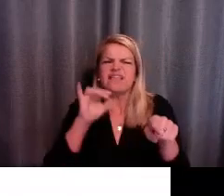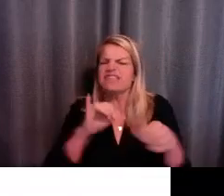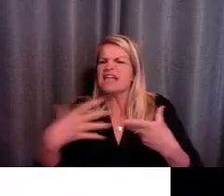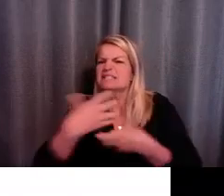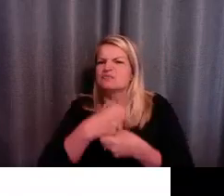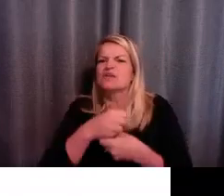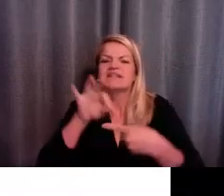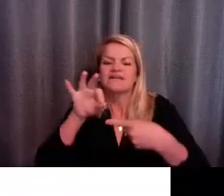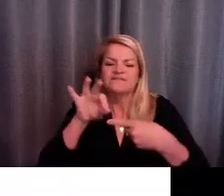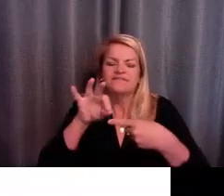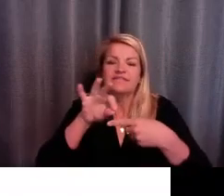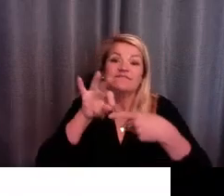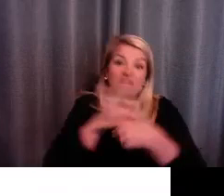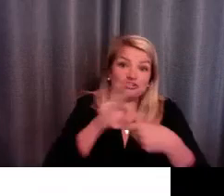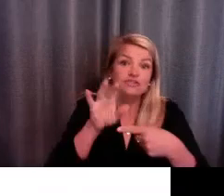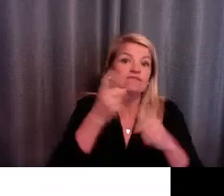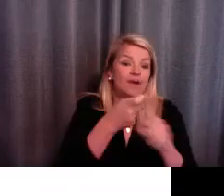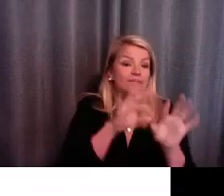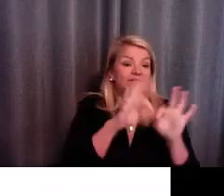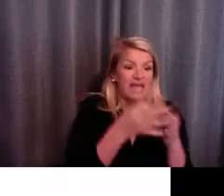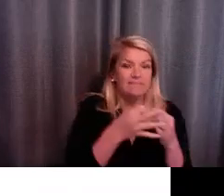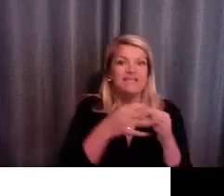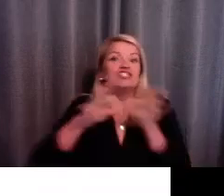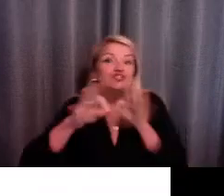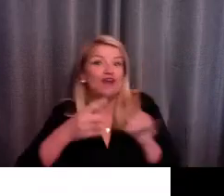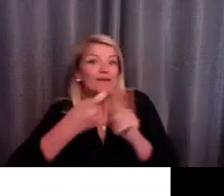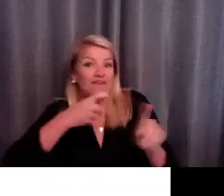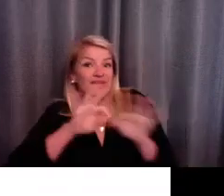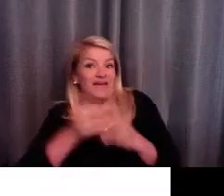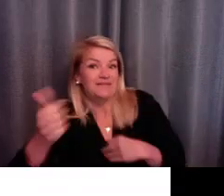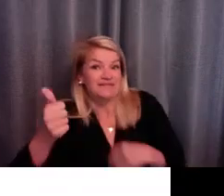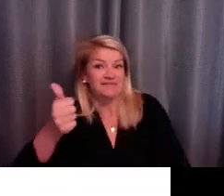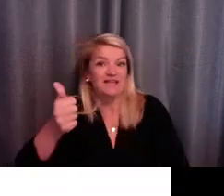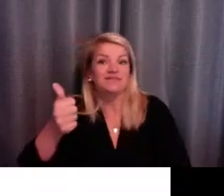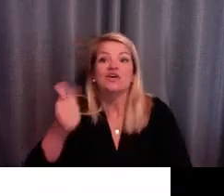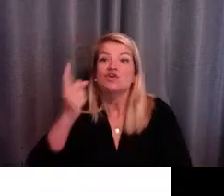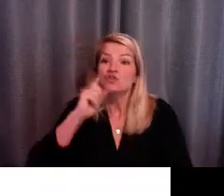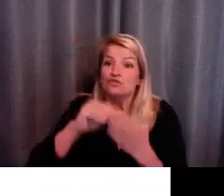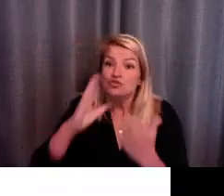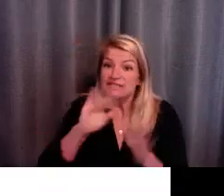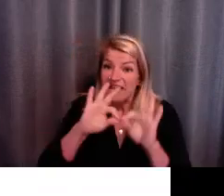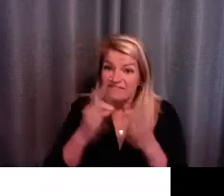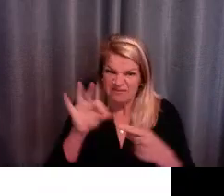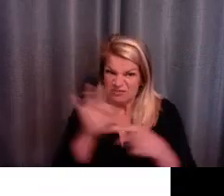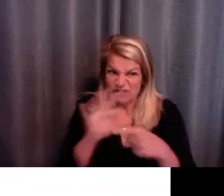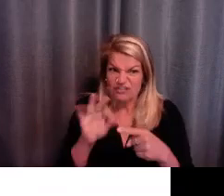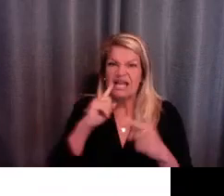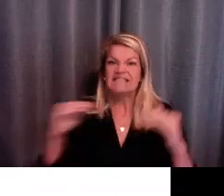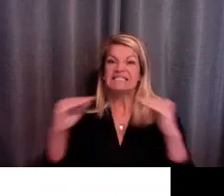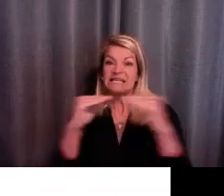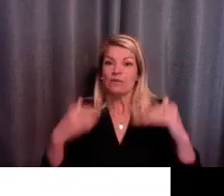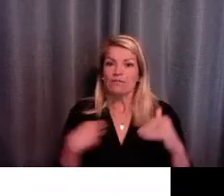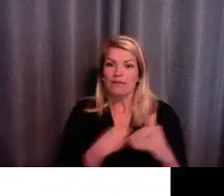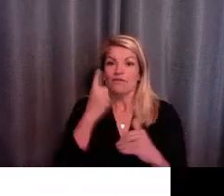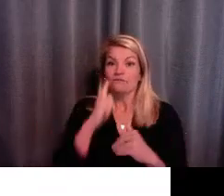family functioning described by the families. So in order for both students and families to function as equal member of the society,